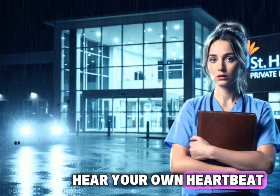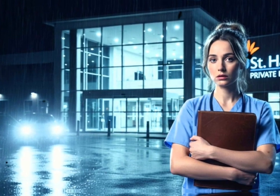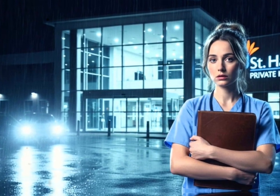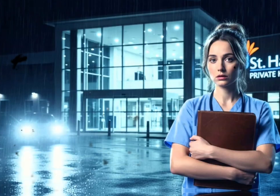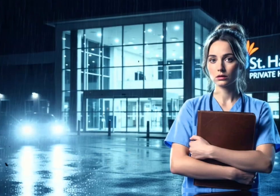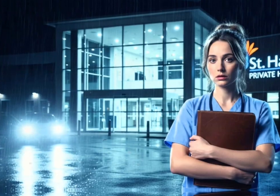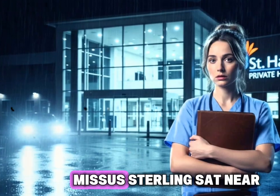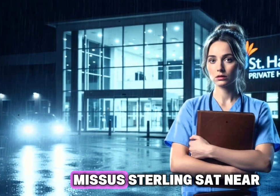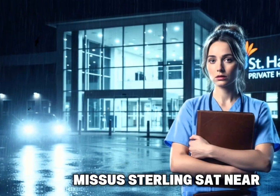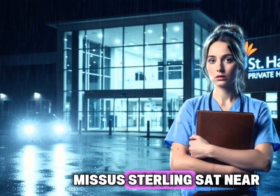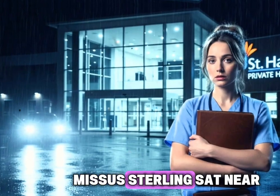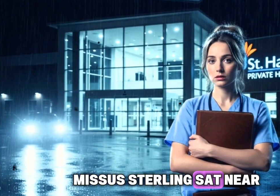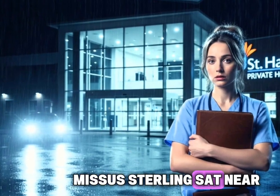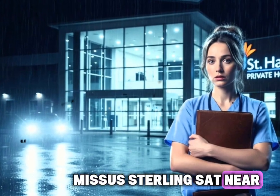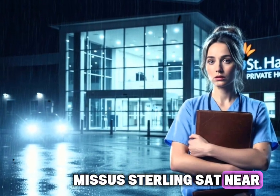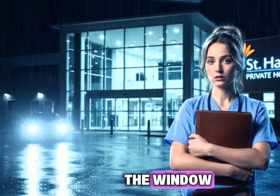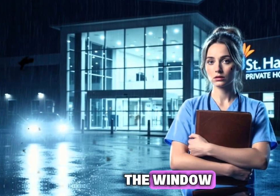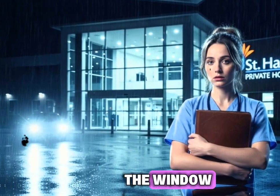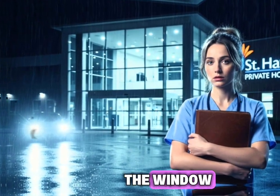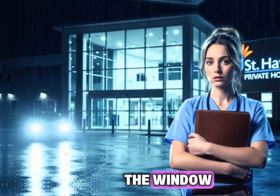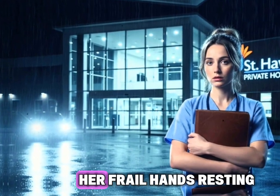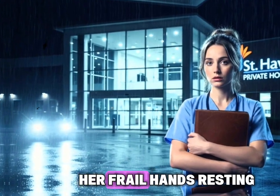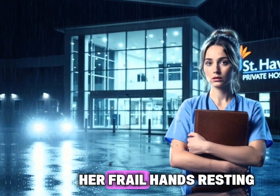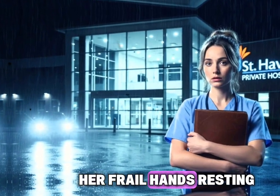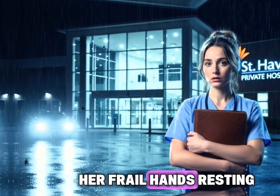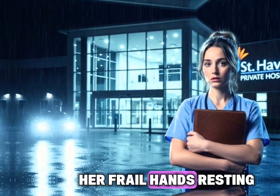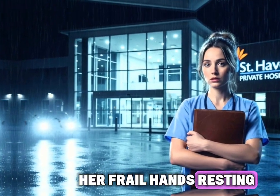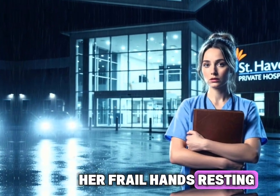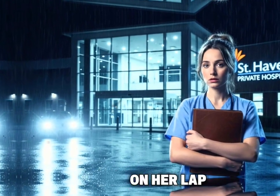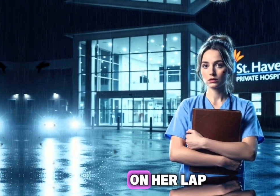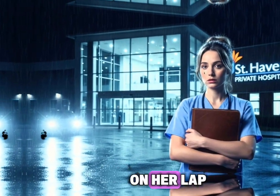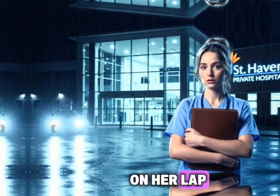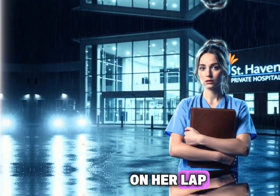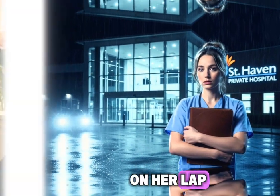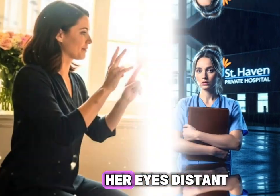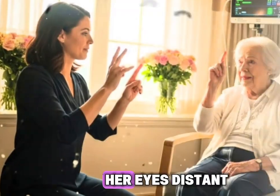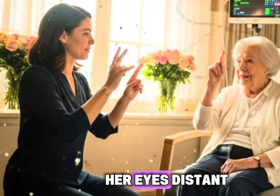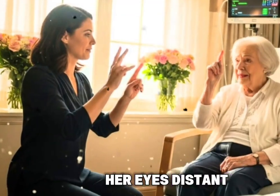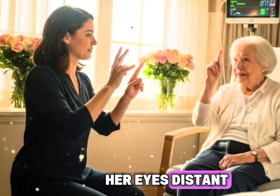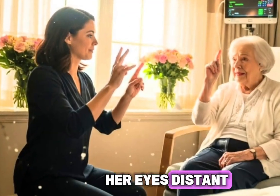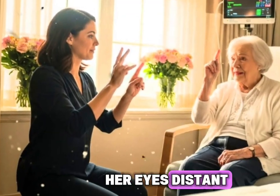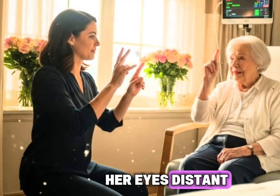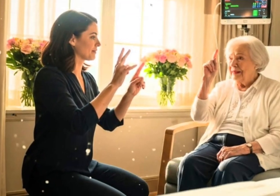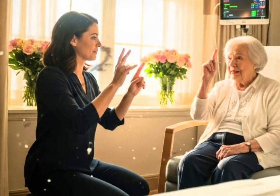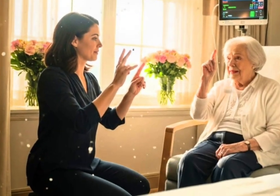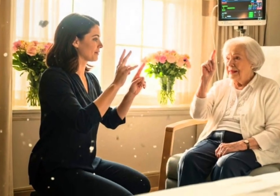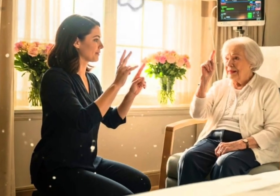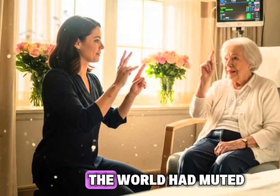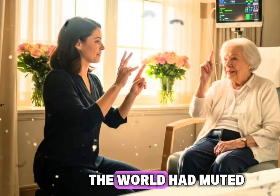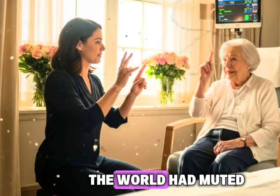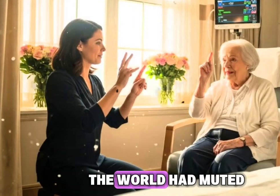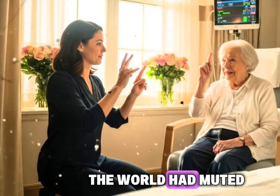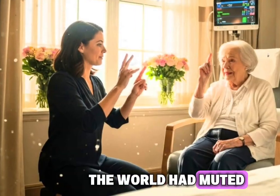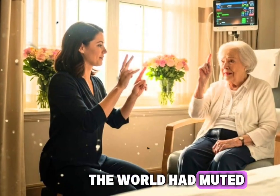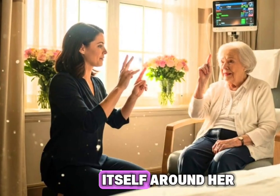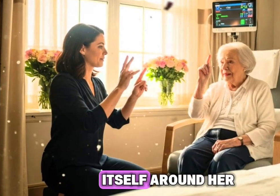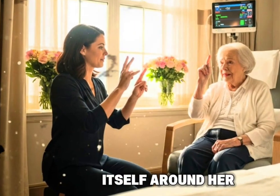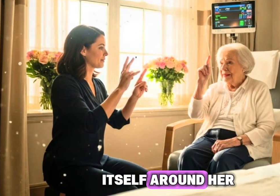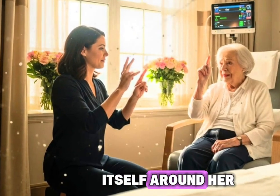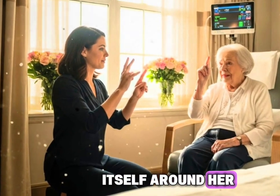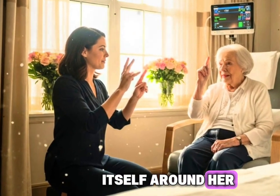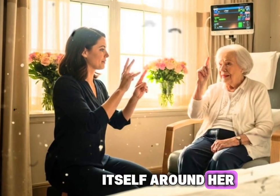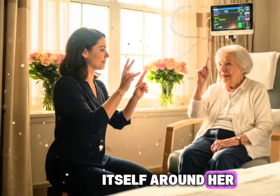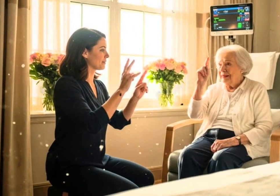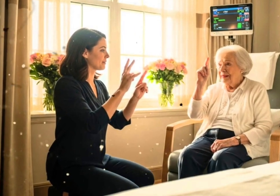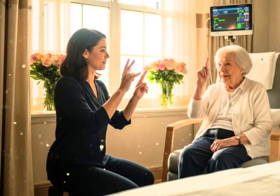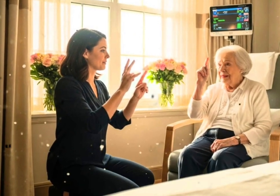heartbeat. Mrs. Sterling sat near the window, her frail hands resting on her lap, her eyes distant. The world had muted itself